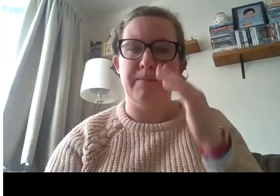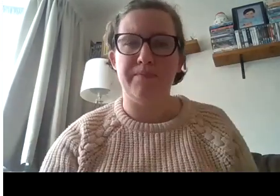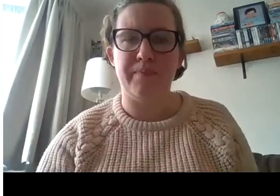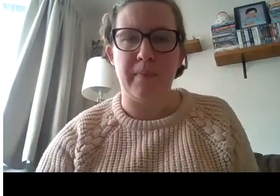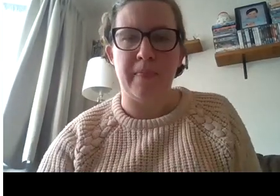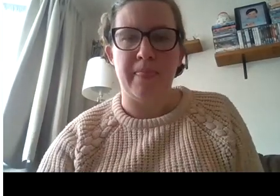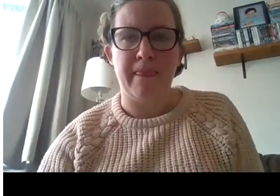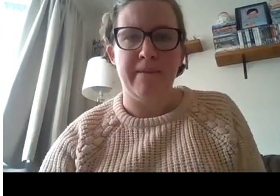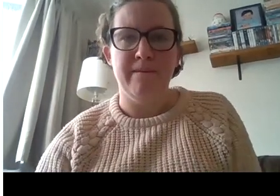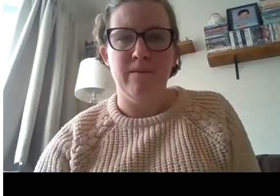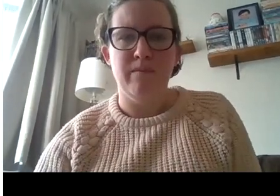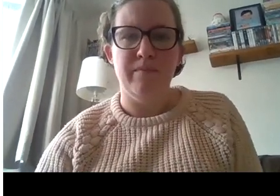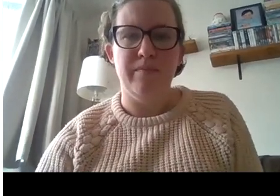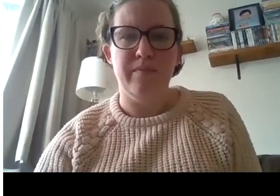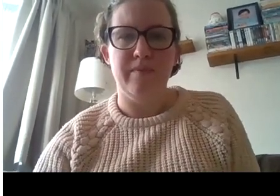word.